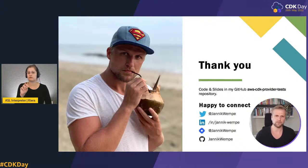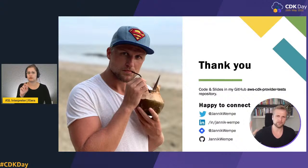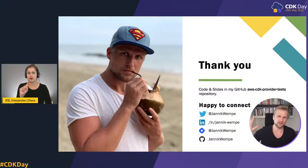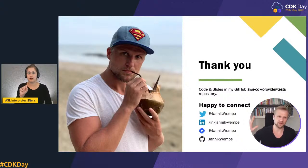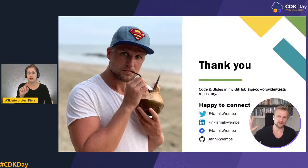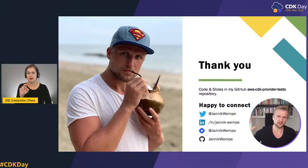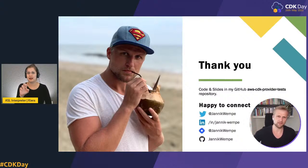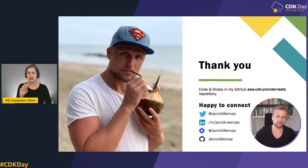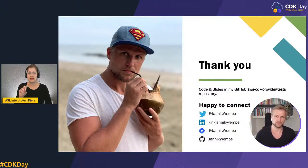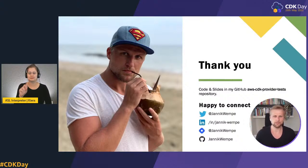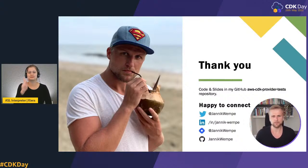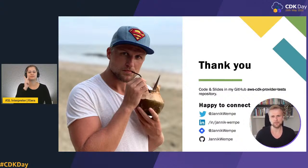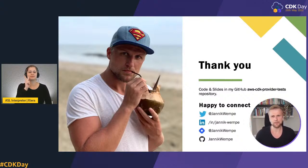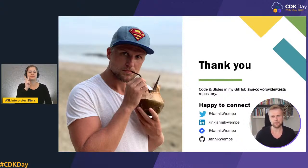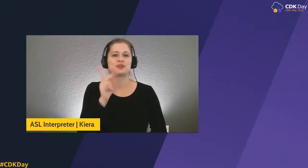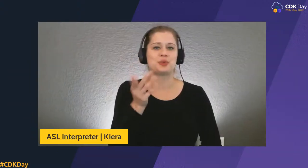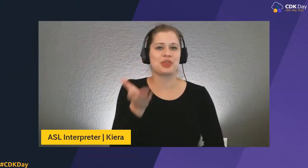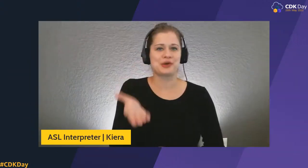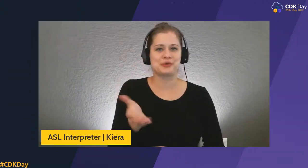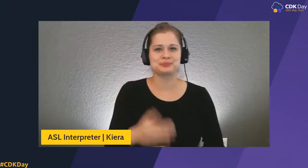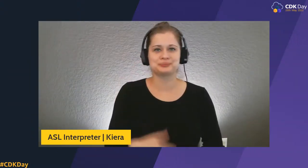there.